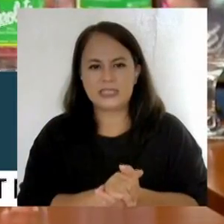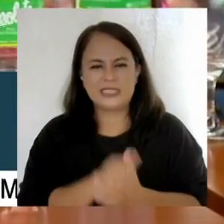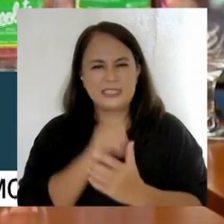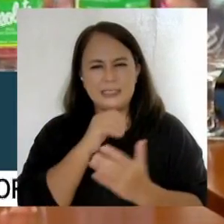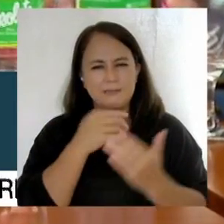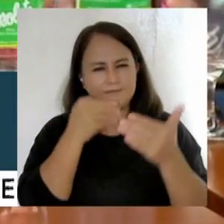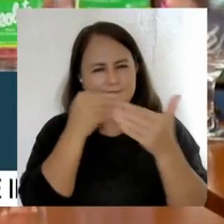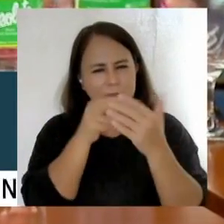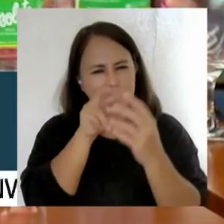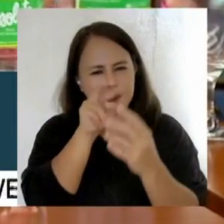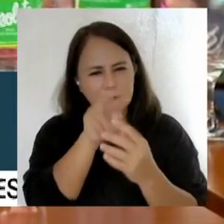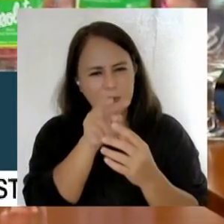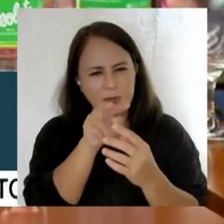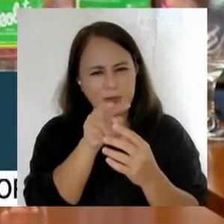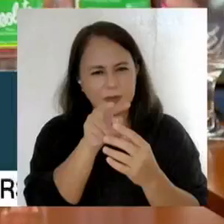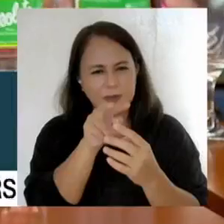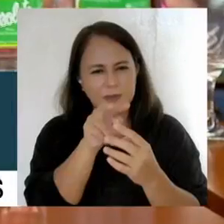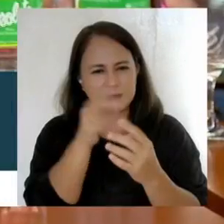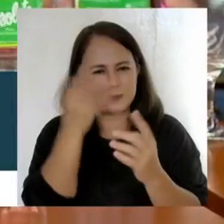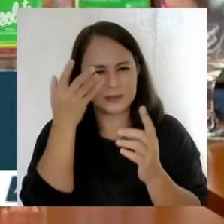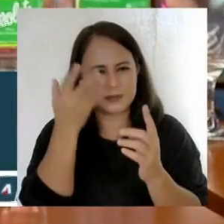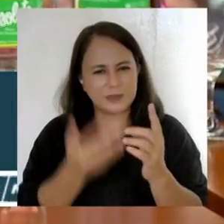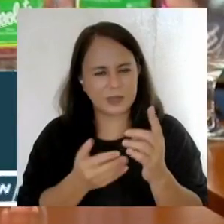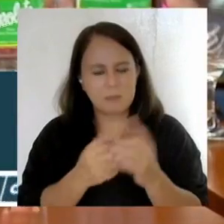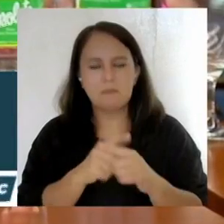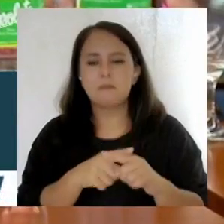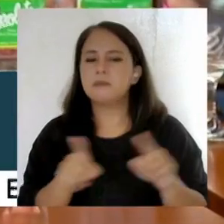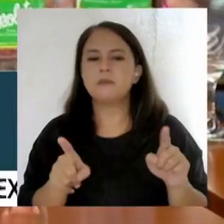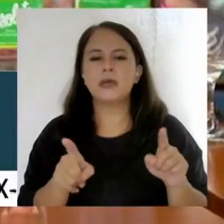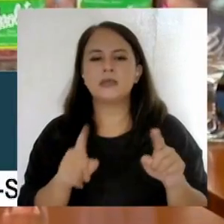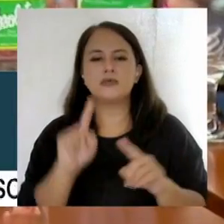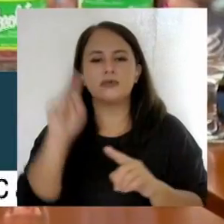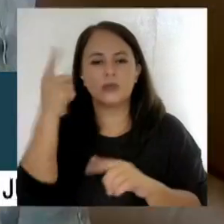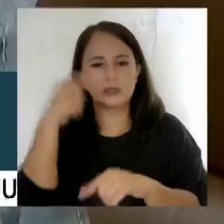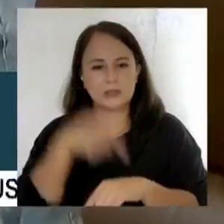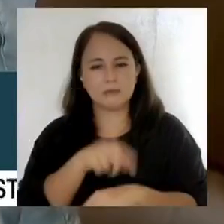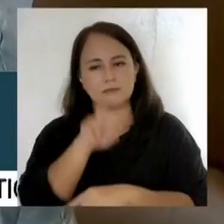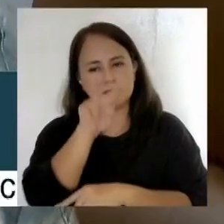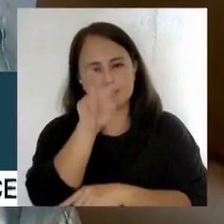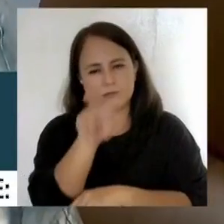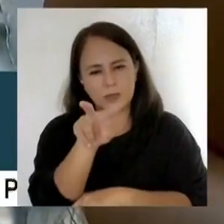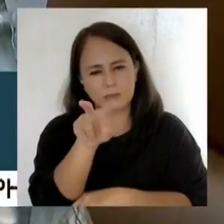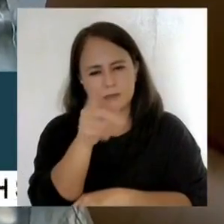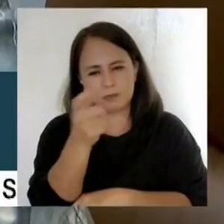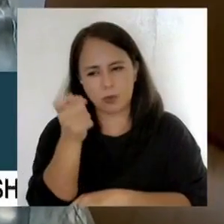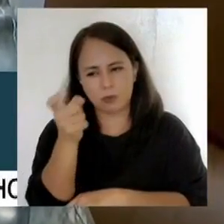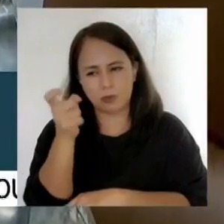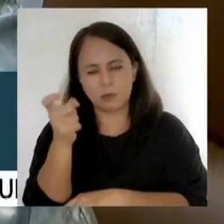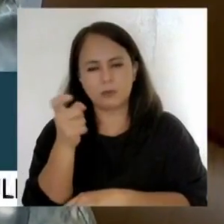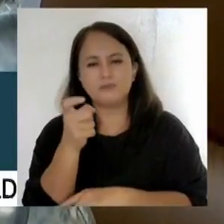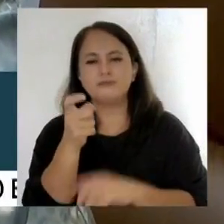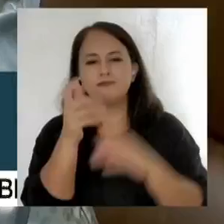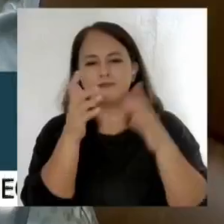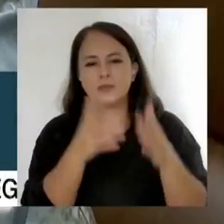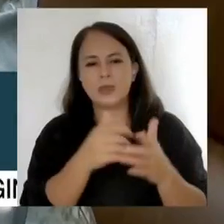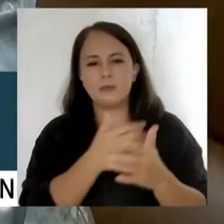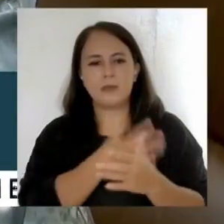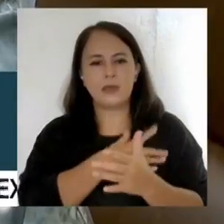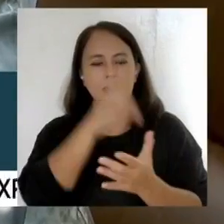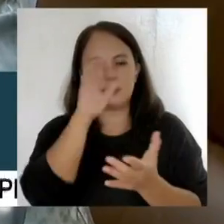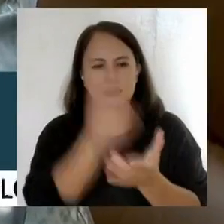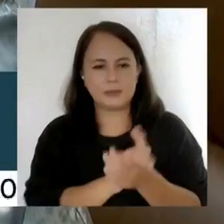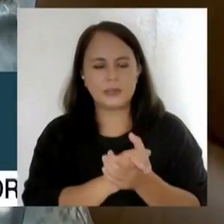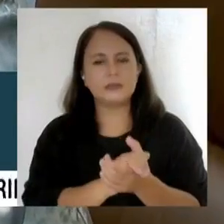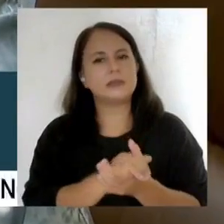who specifically, but the first time that I saw the shooters of my husband and the rest of